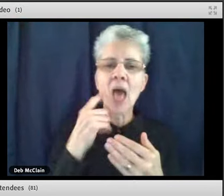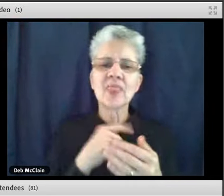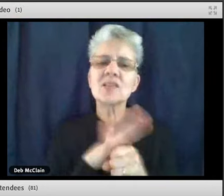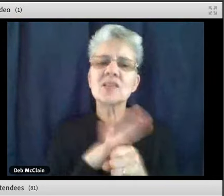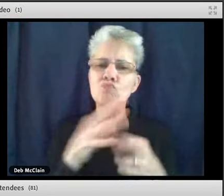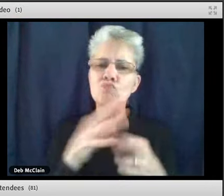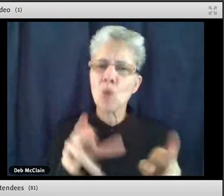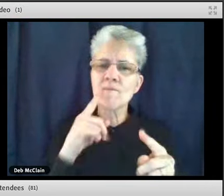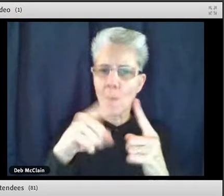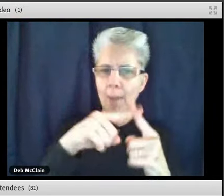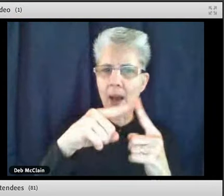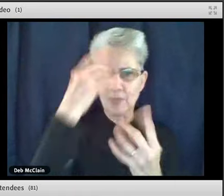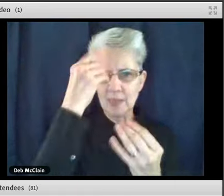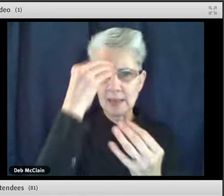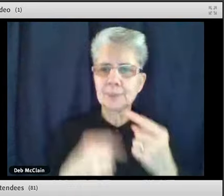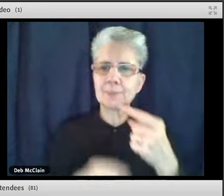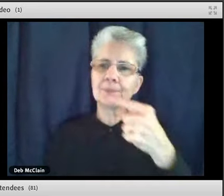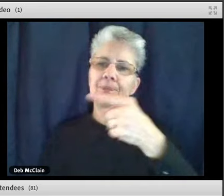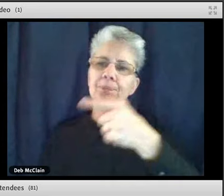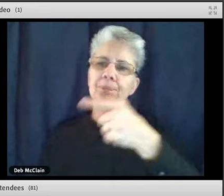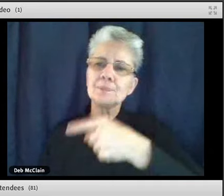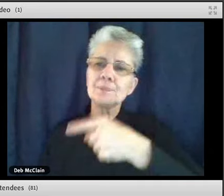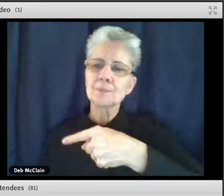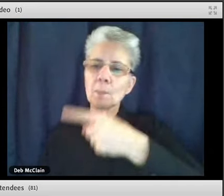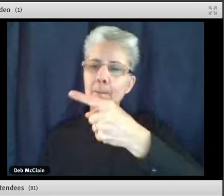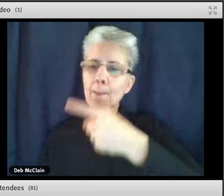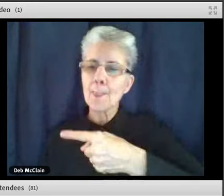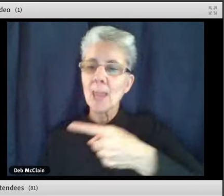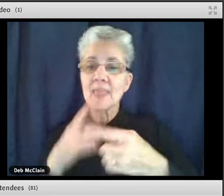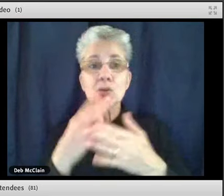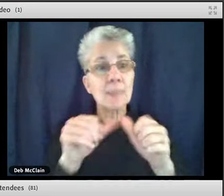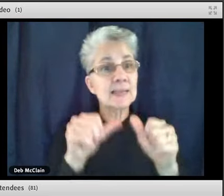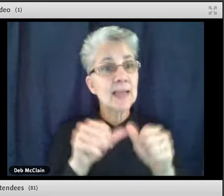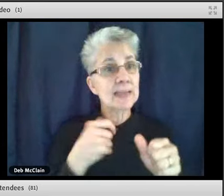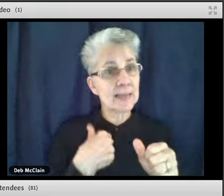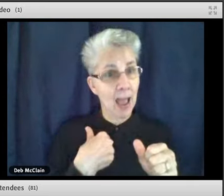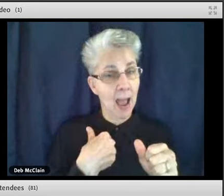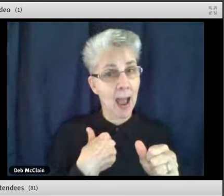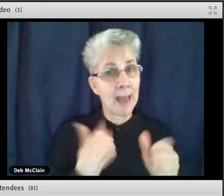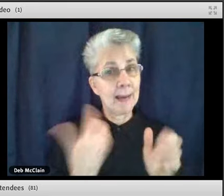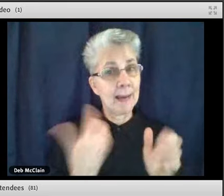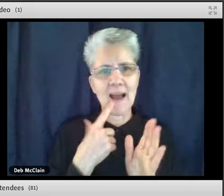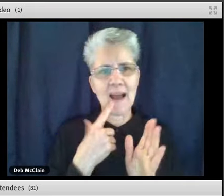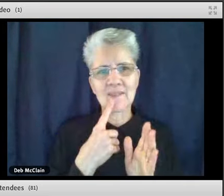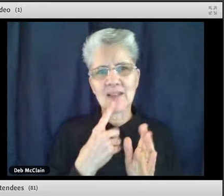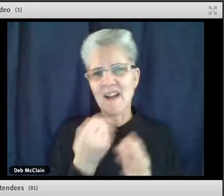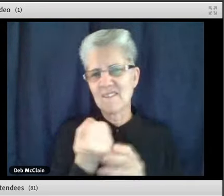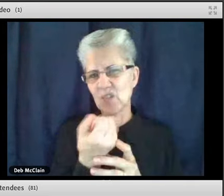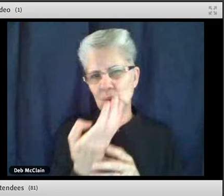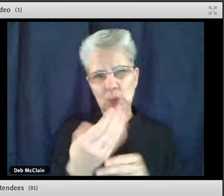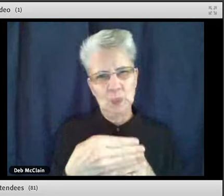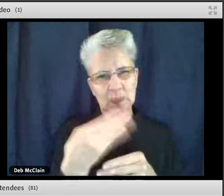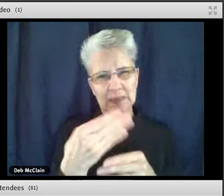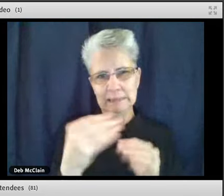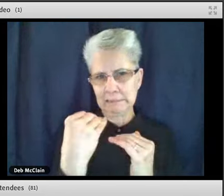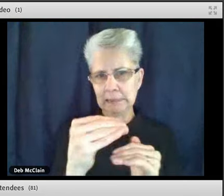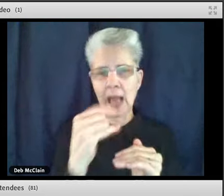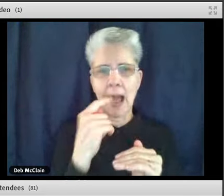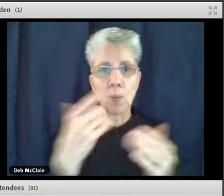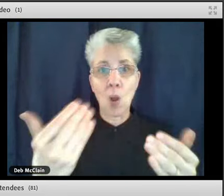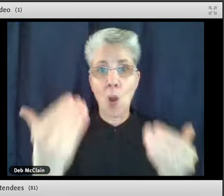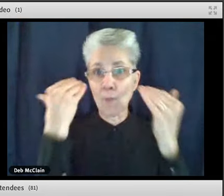information and resources. I didn't show that to you, but it points to all the government sites. It's actually very good. And I think Google must have partnered with the government a bit